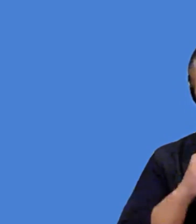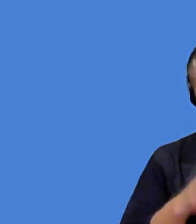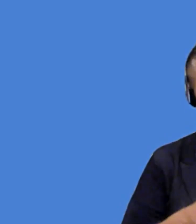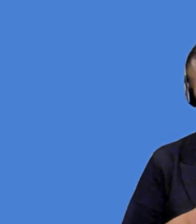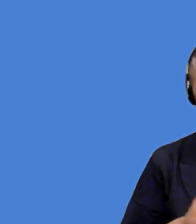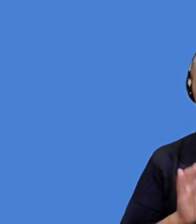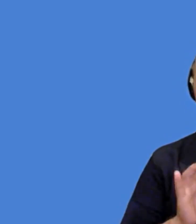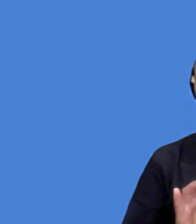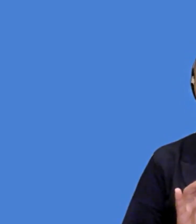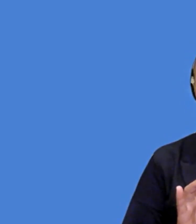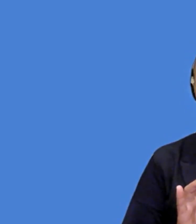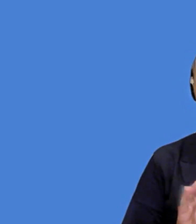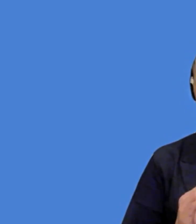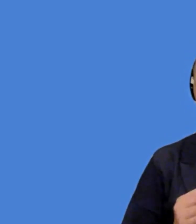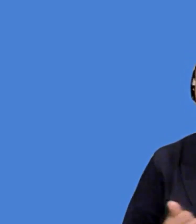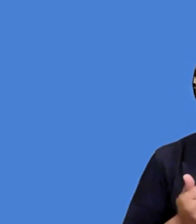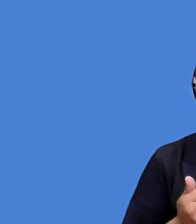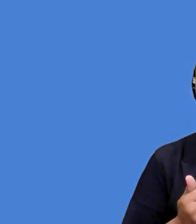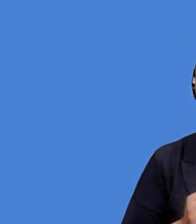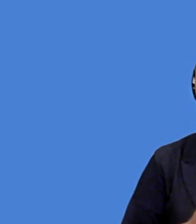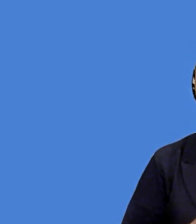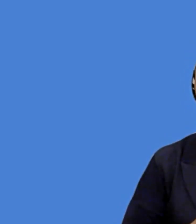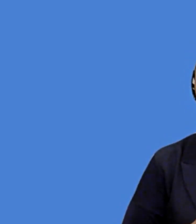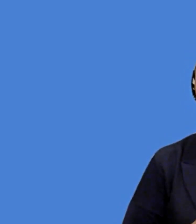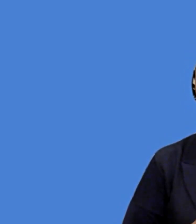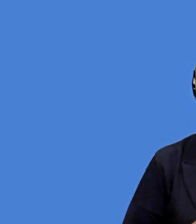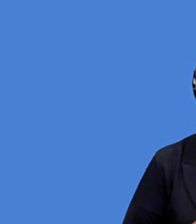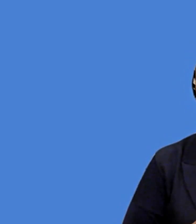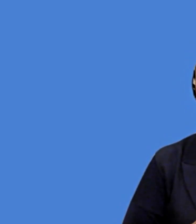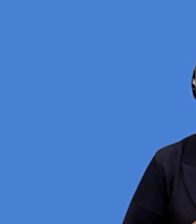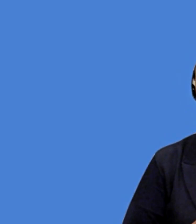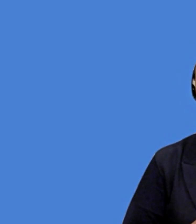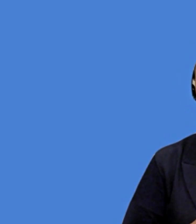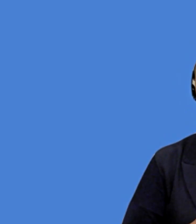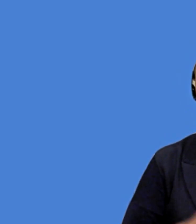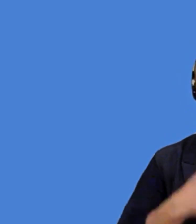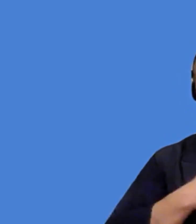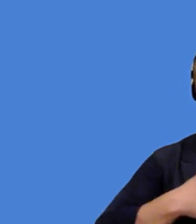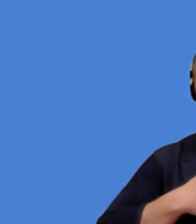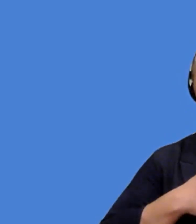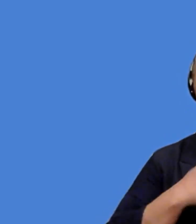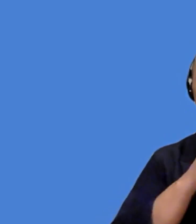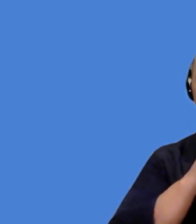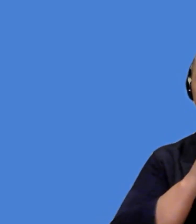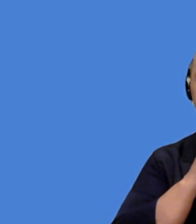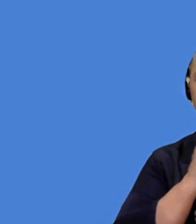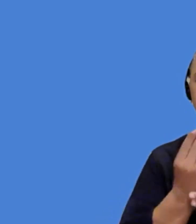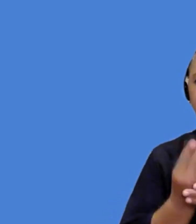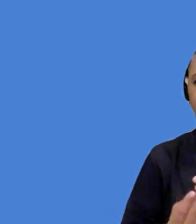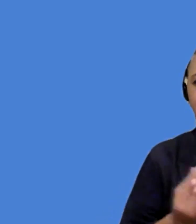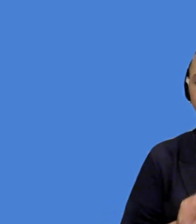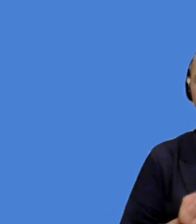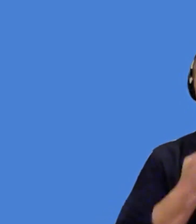NFDN efforts have been pivotal in engaging the government to implement policies that lay the